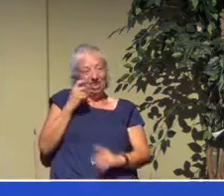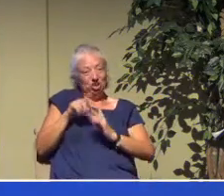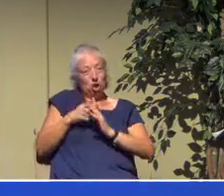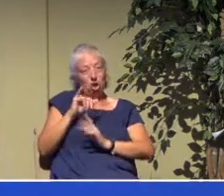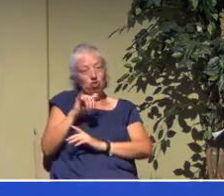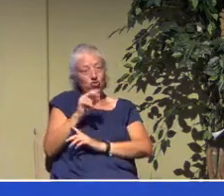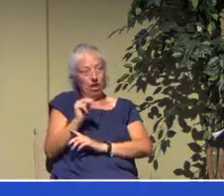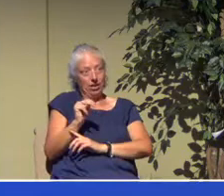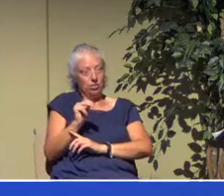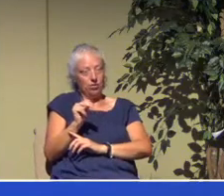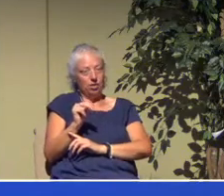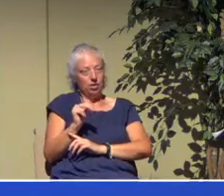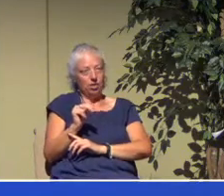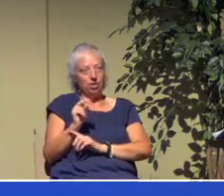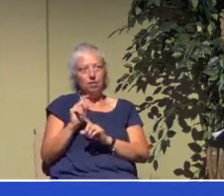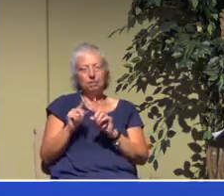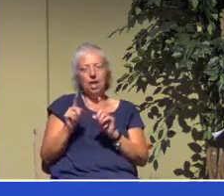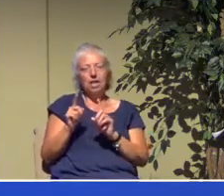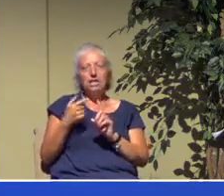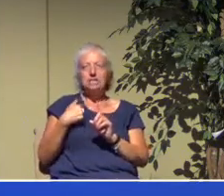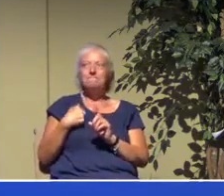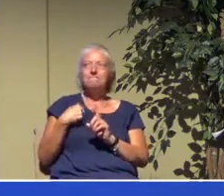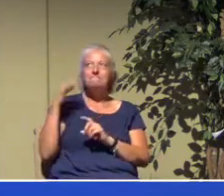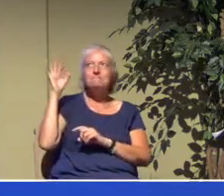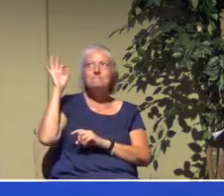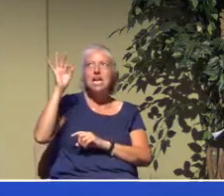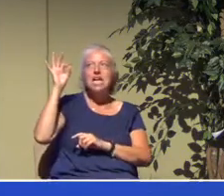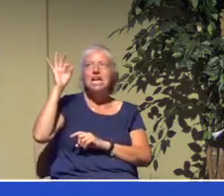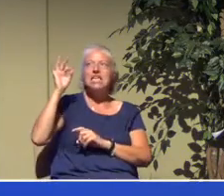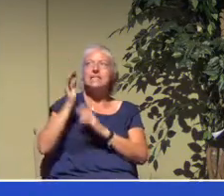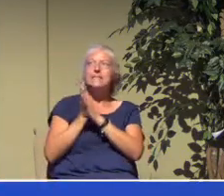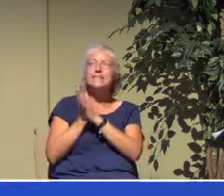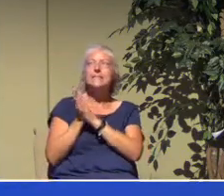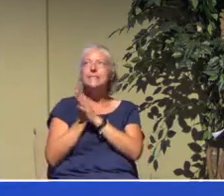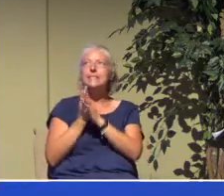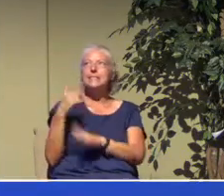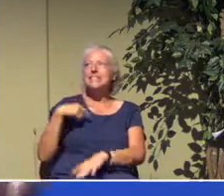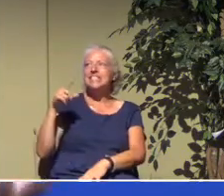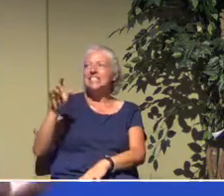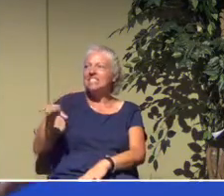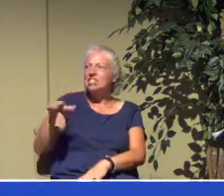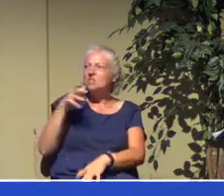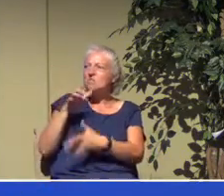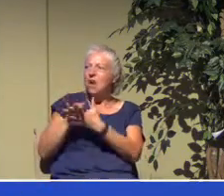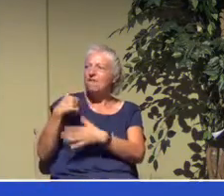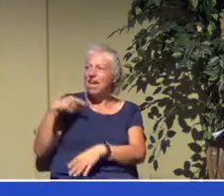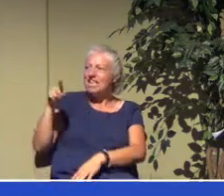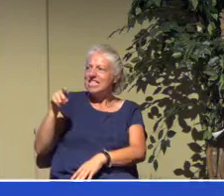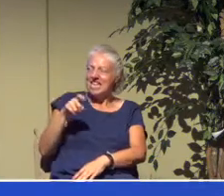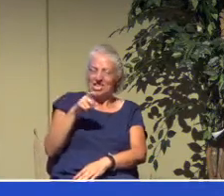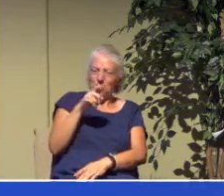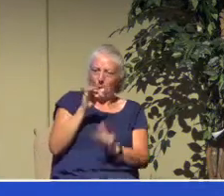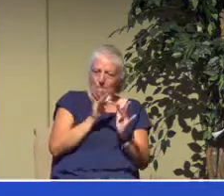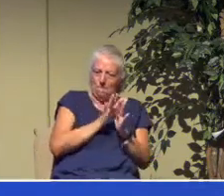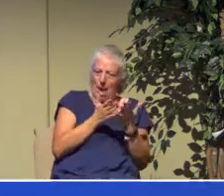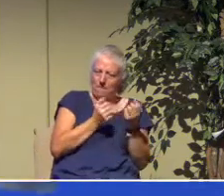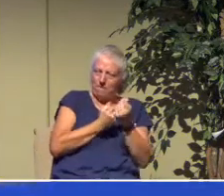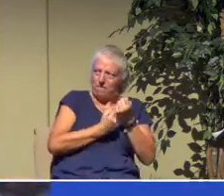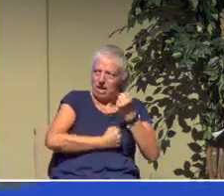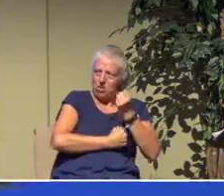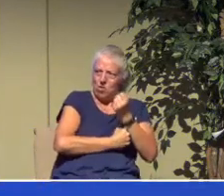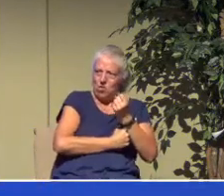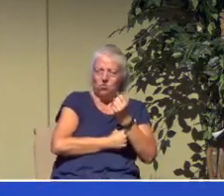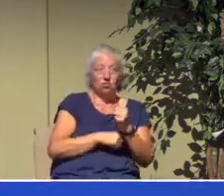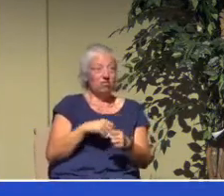of pastoring has not gone away. And I told my wife, I need some theological foundation here. To